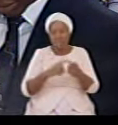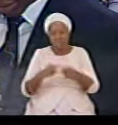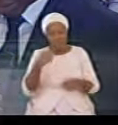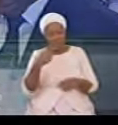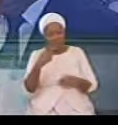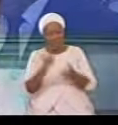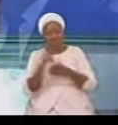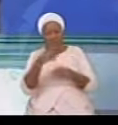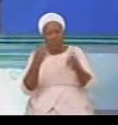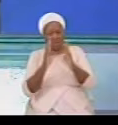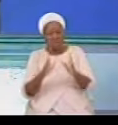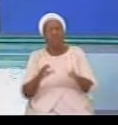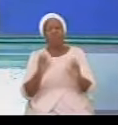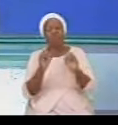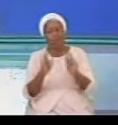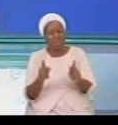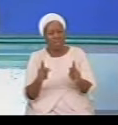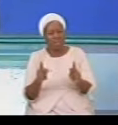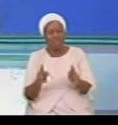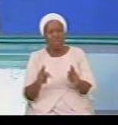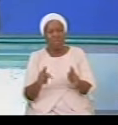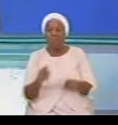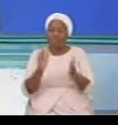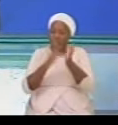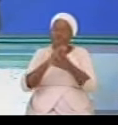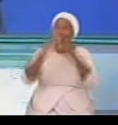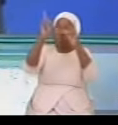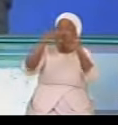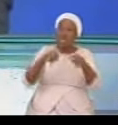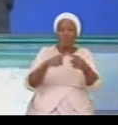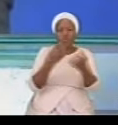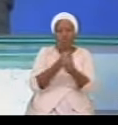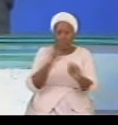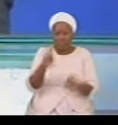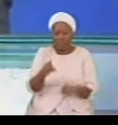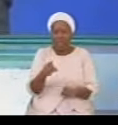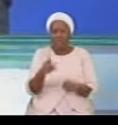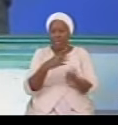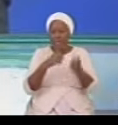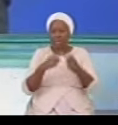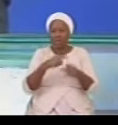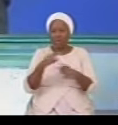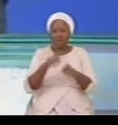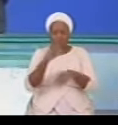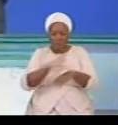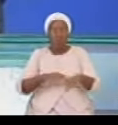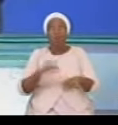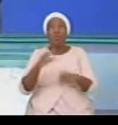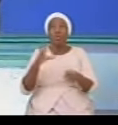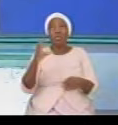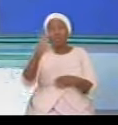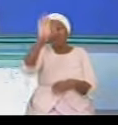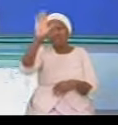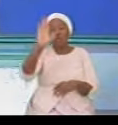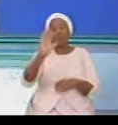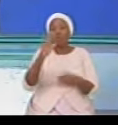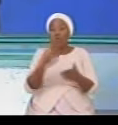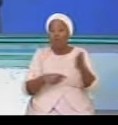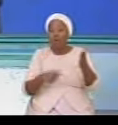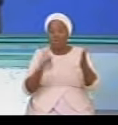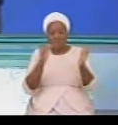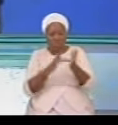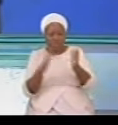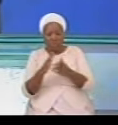sinner, that's right. He came to save. And when we call him Jesus, we call him by his name. He